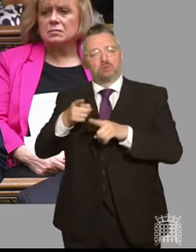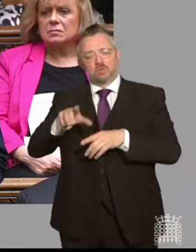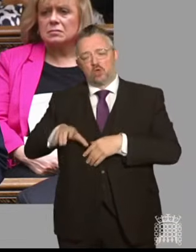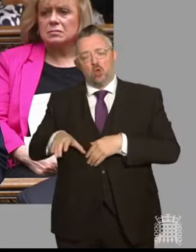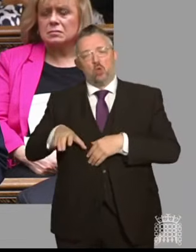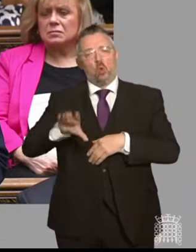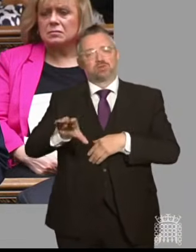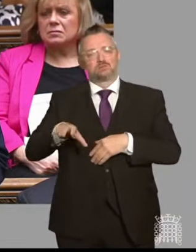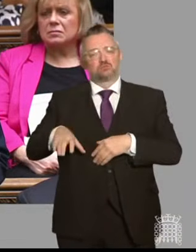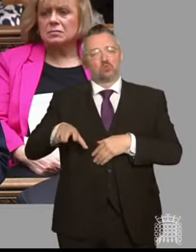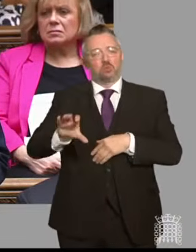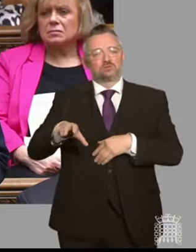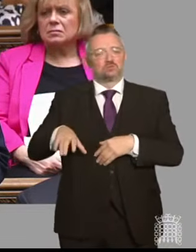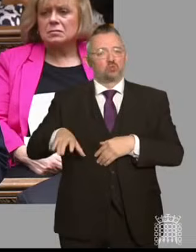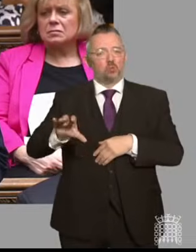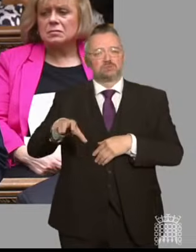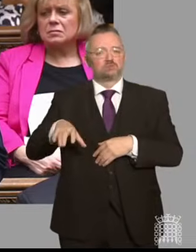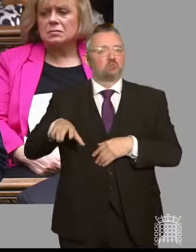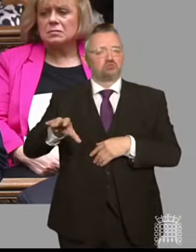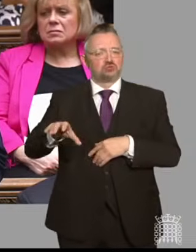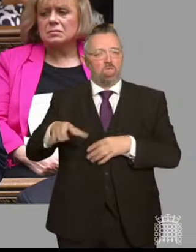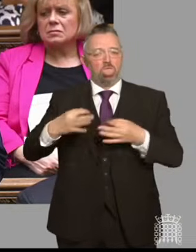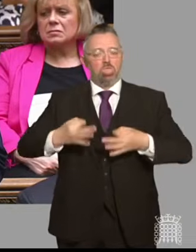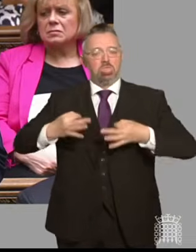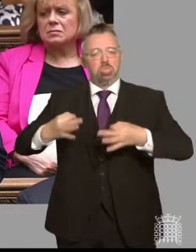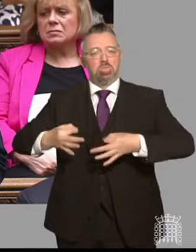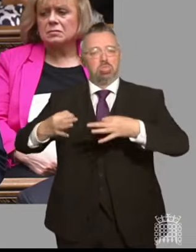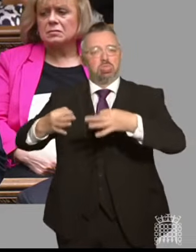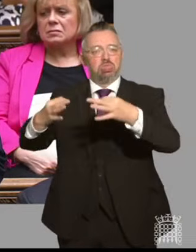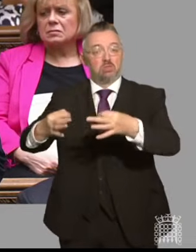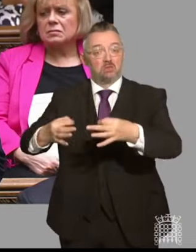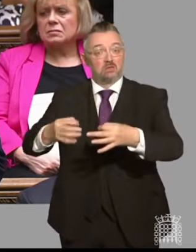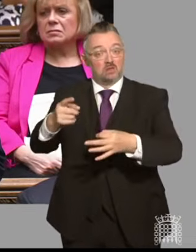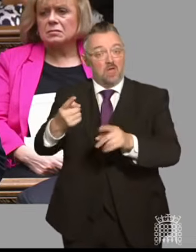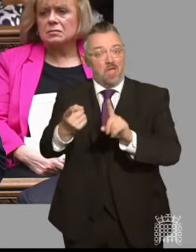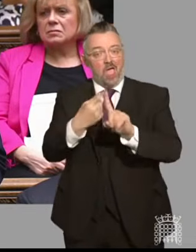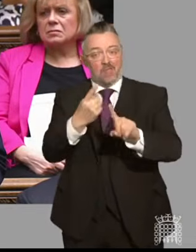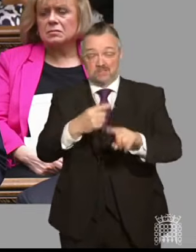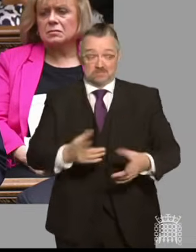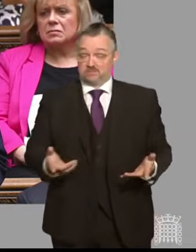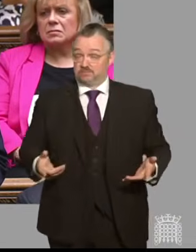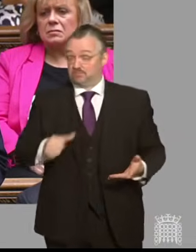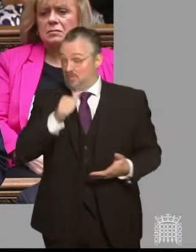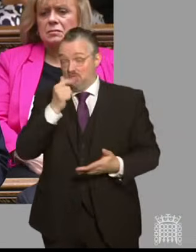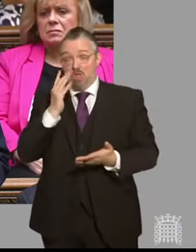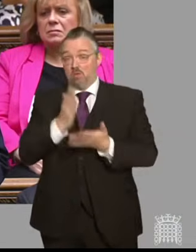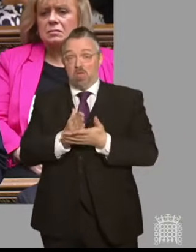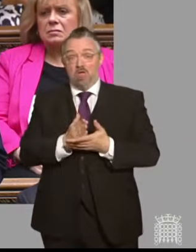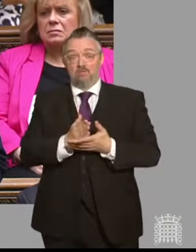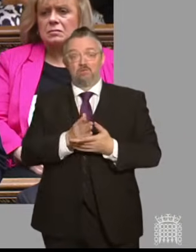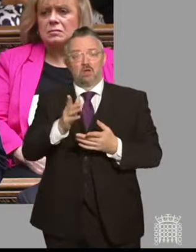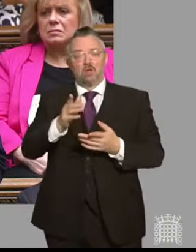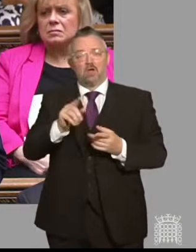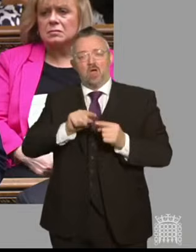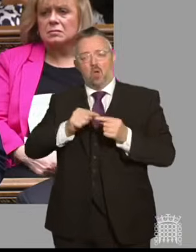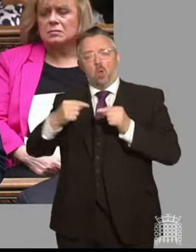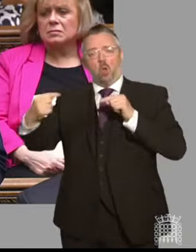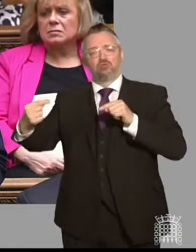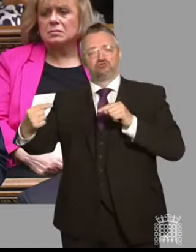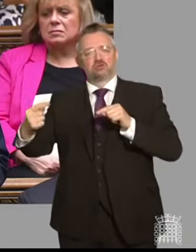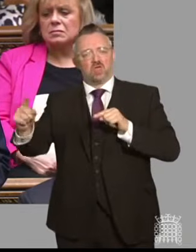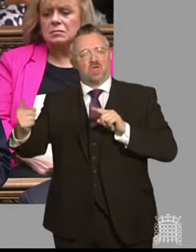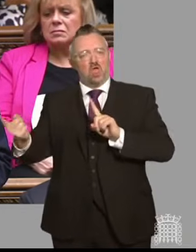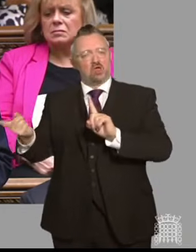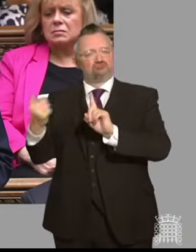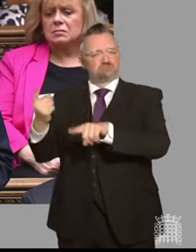answers are unbelievable. And the response from the benches opposite to the quote from my constituent Chris Head was completely